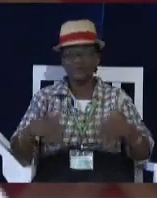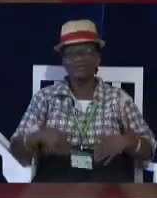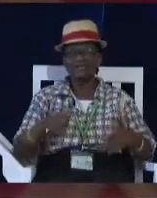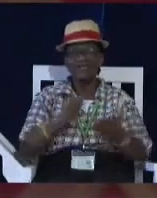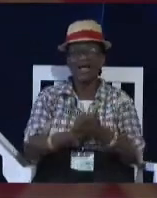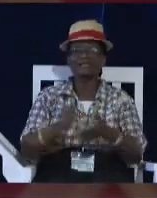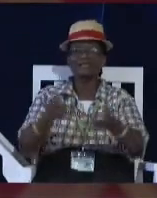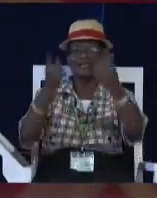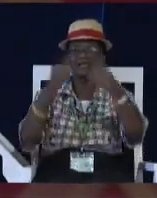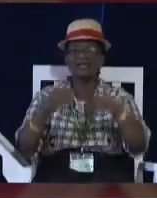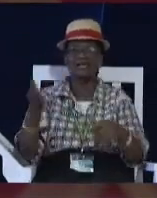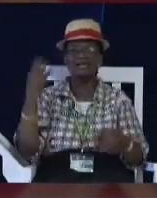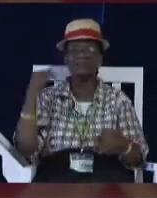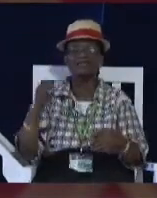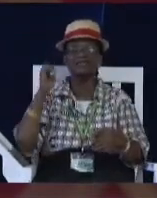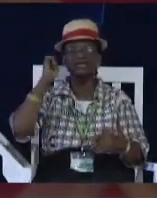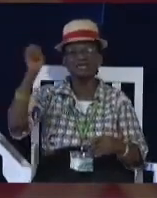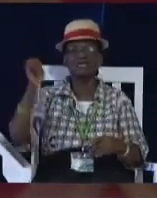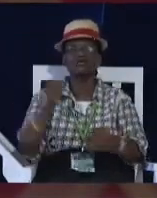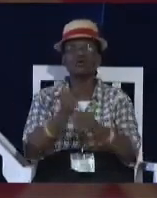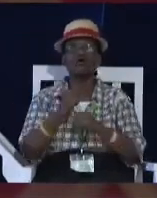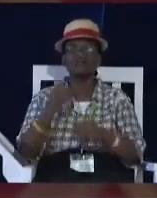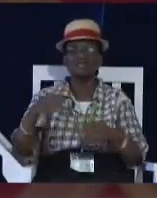he got the healing going